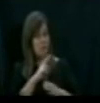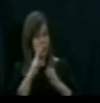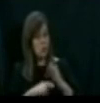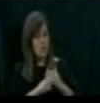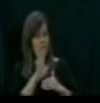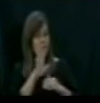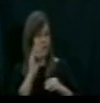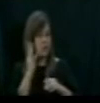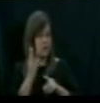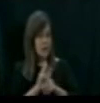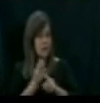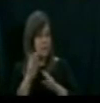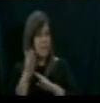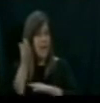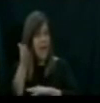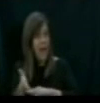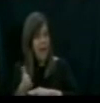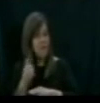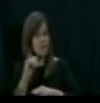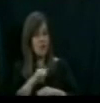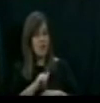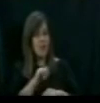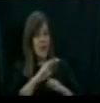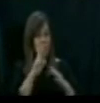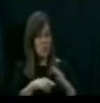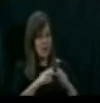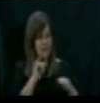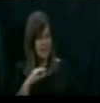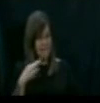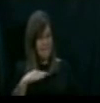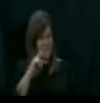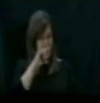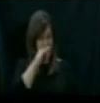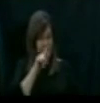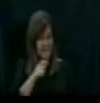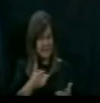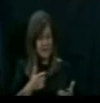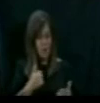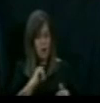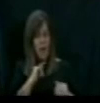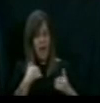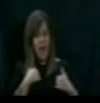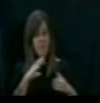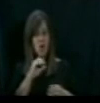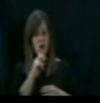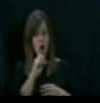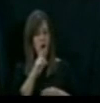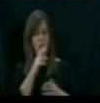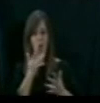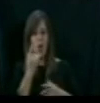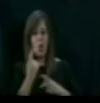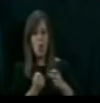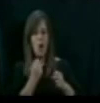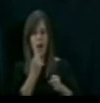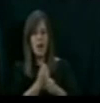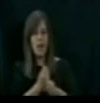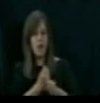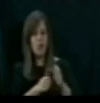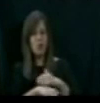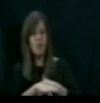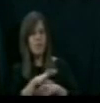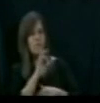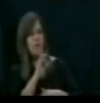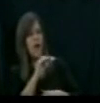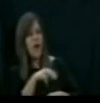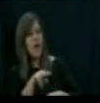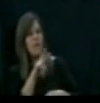6 months after taking it benefit the kids? When I conduct a concert, I don't wait half a year to watch the video of it to find out what my band